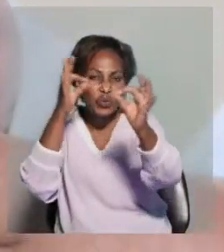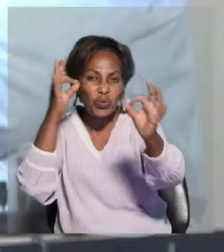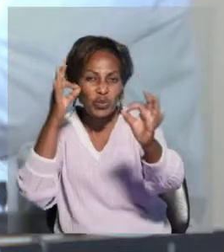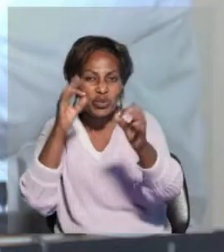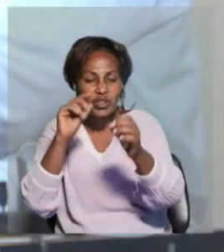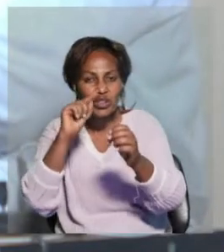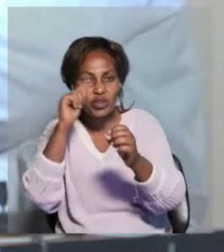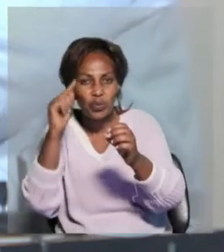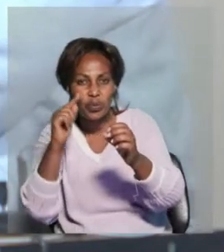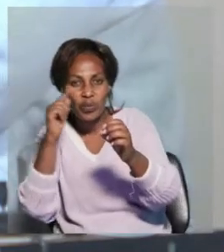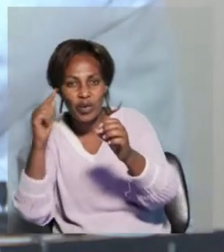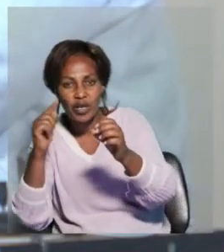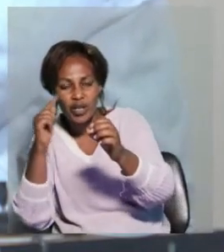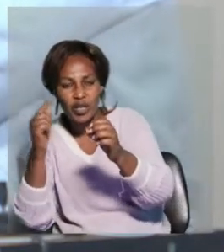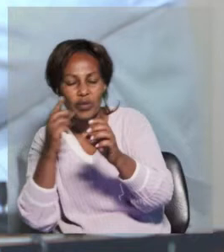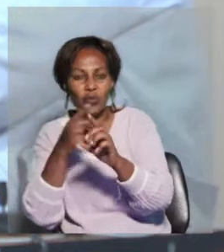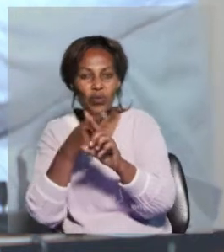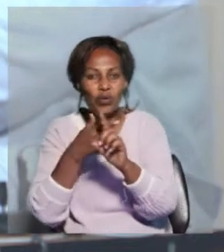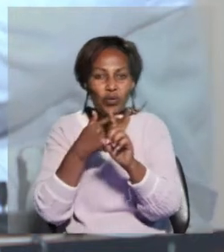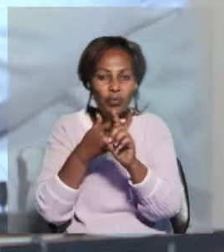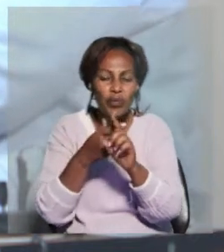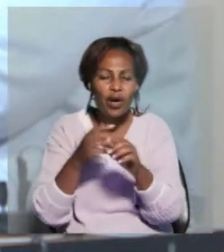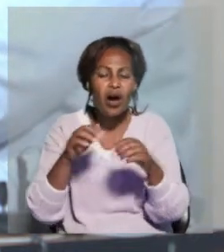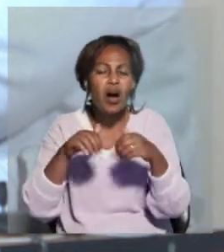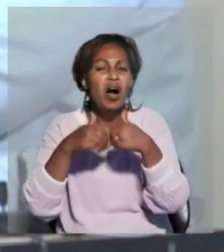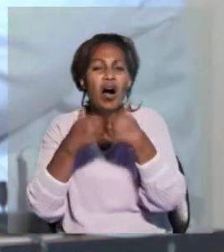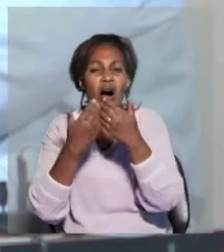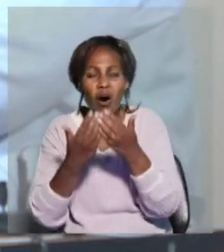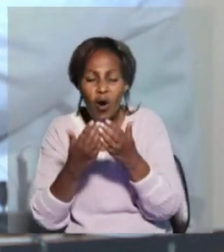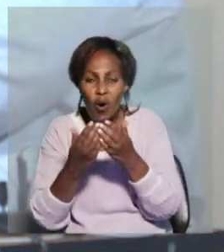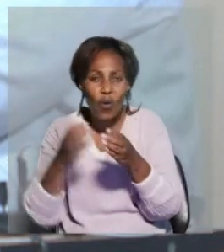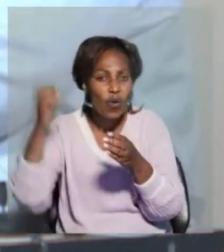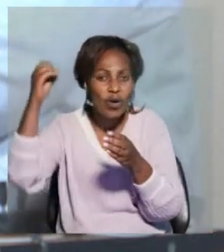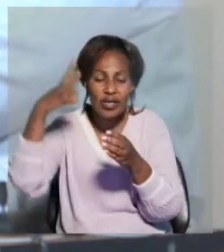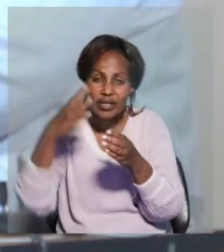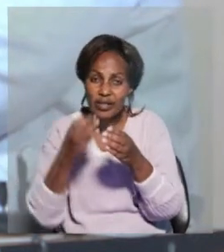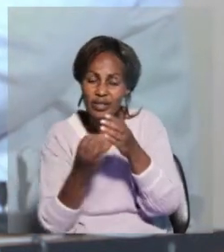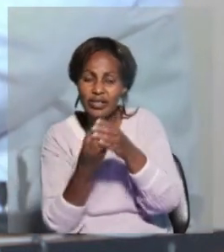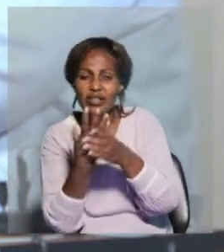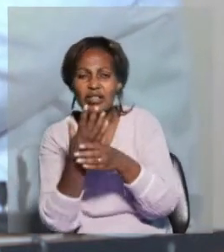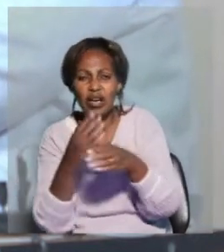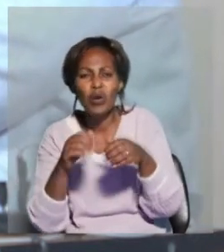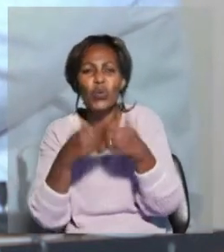form. How is light generated in this kind of lamps?